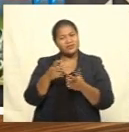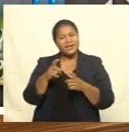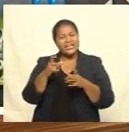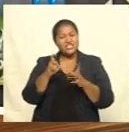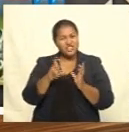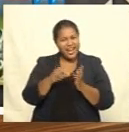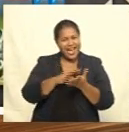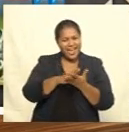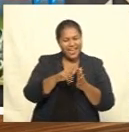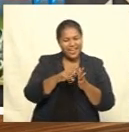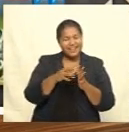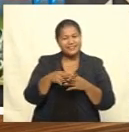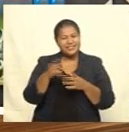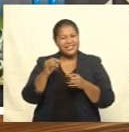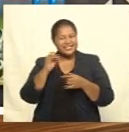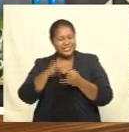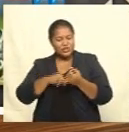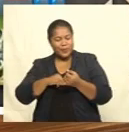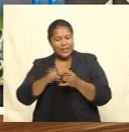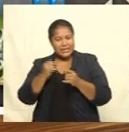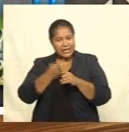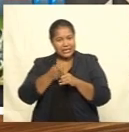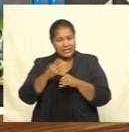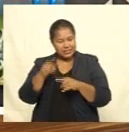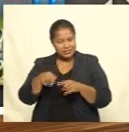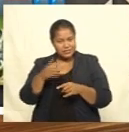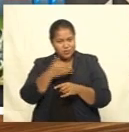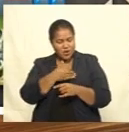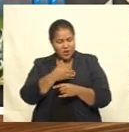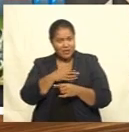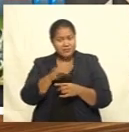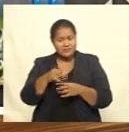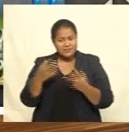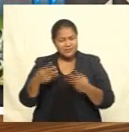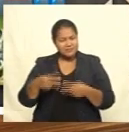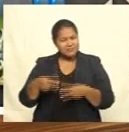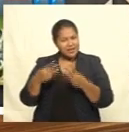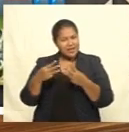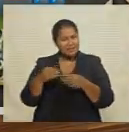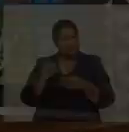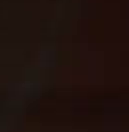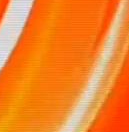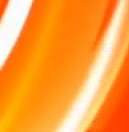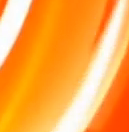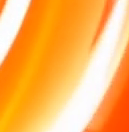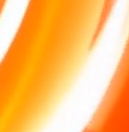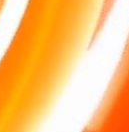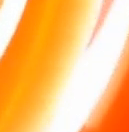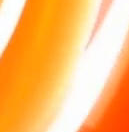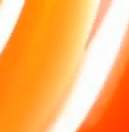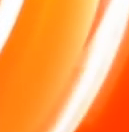morning. However, the New Zealand cricket captain had some magical moments in the match, including this one.